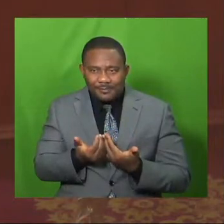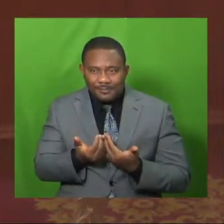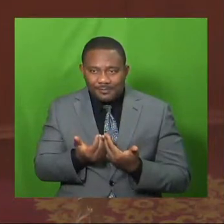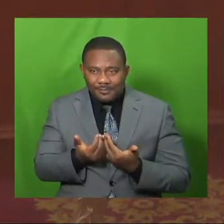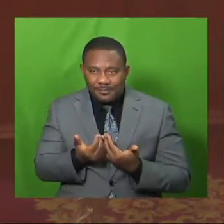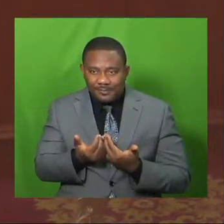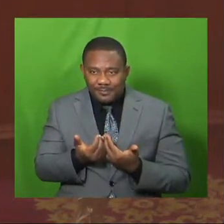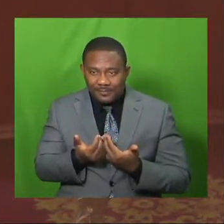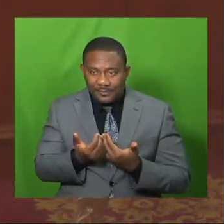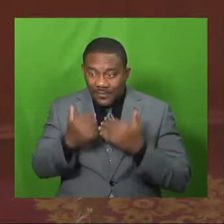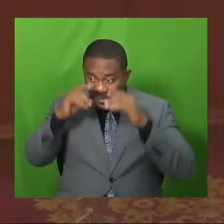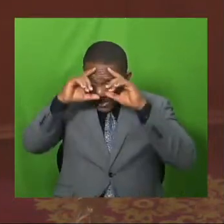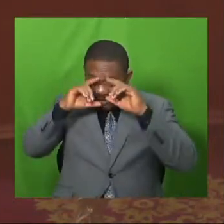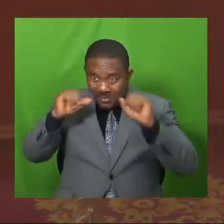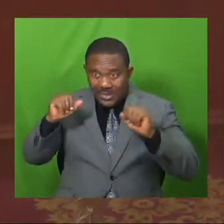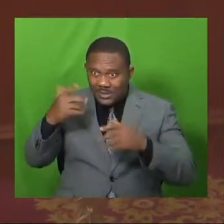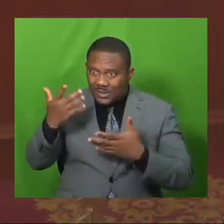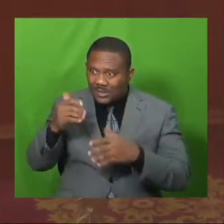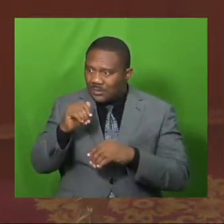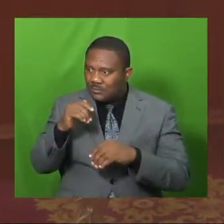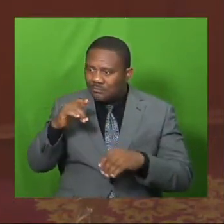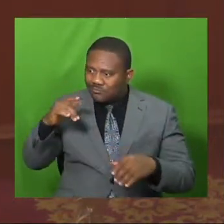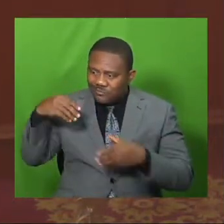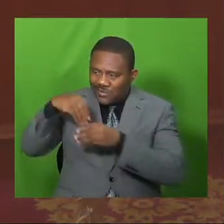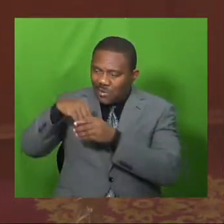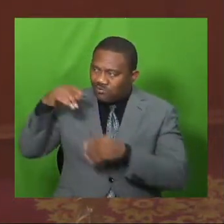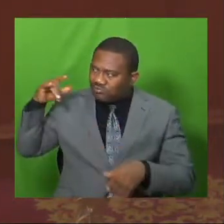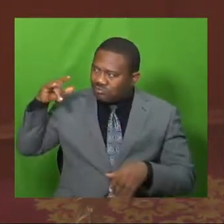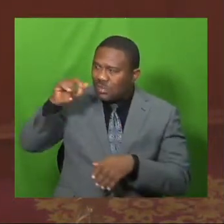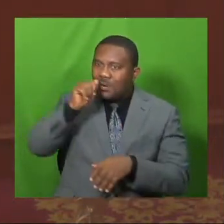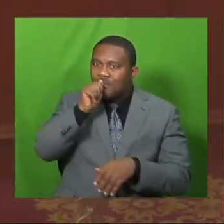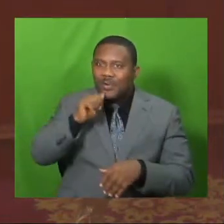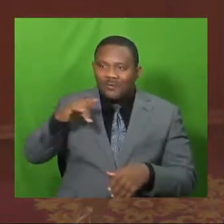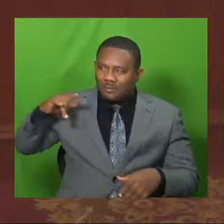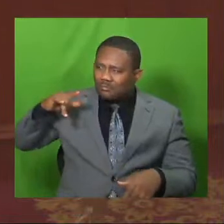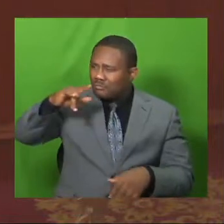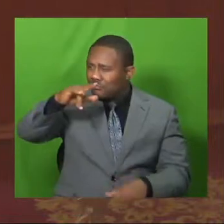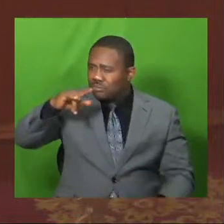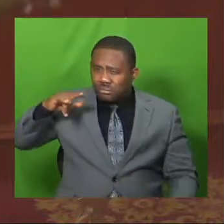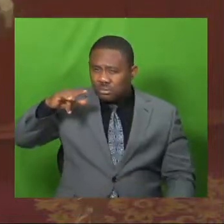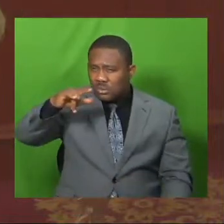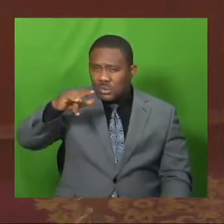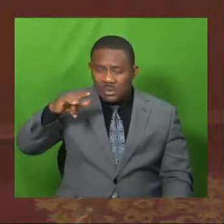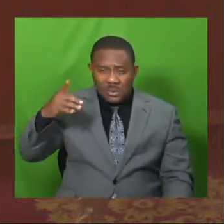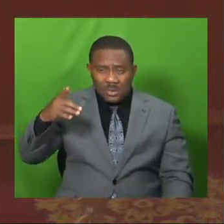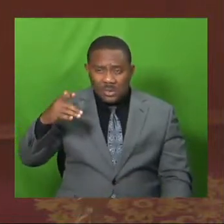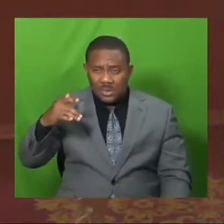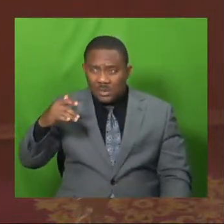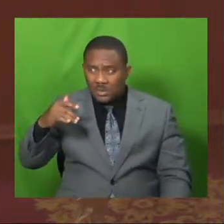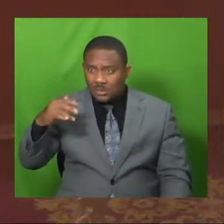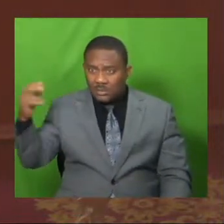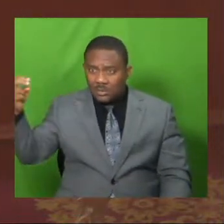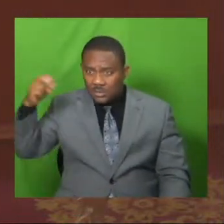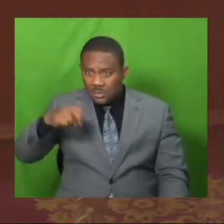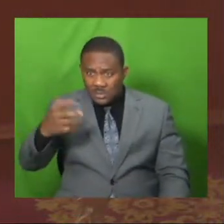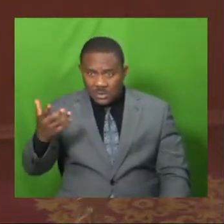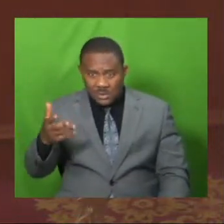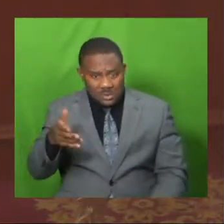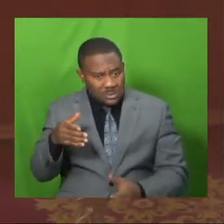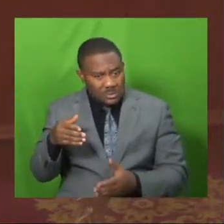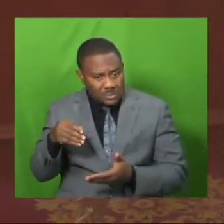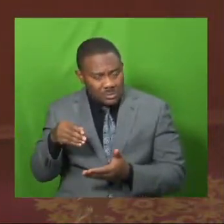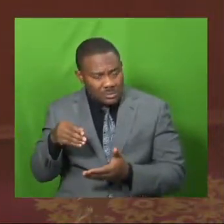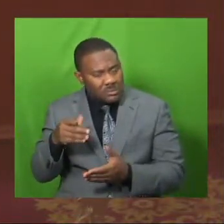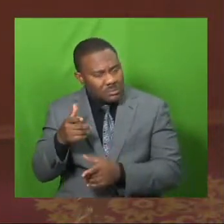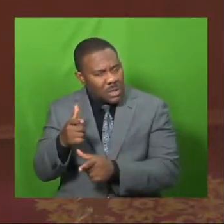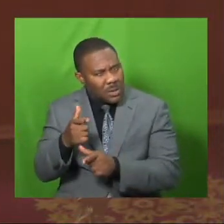was flying with the private jet, he was borrowing. In fact, if the president was leaving the Flagstaff House to come to Parliament, he has to borrow to pay for